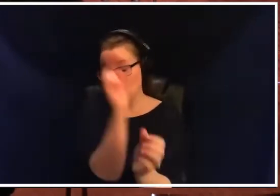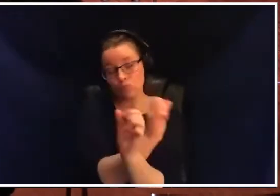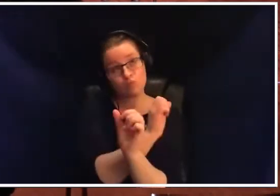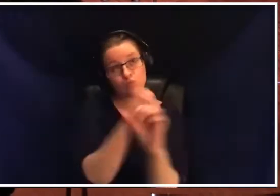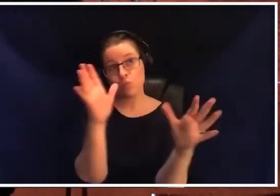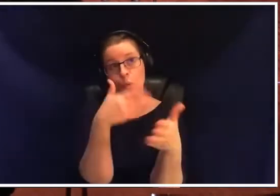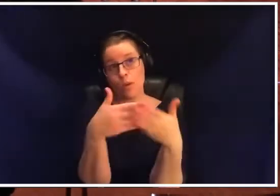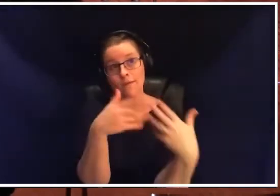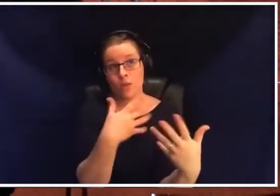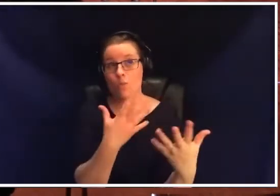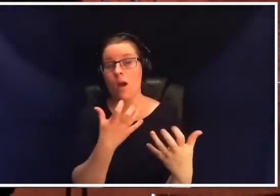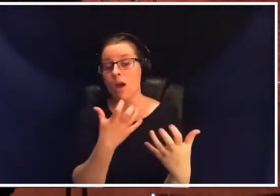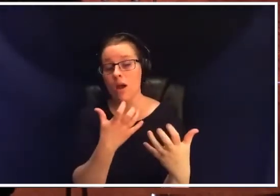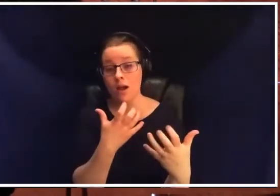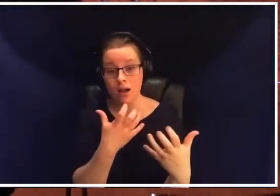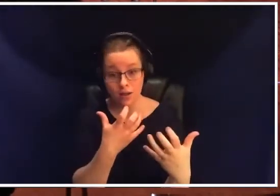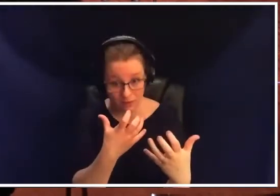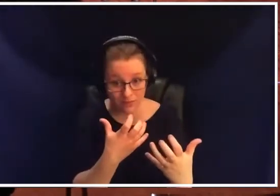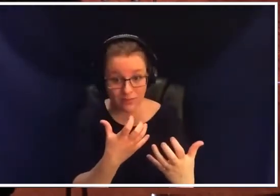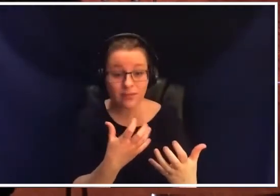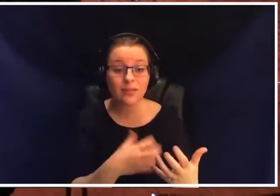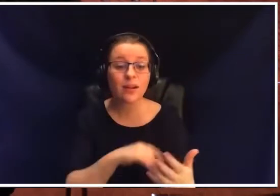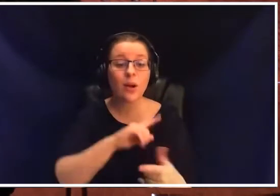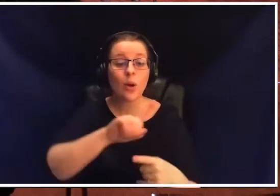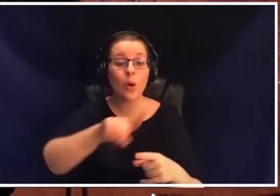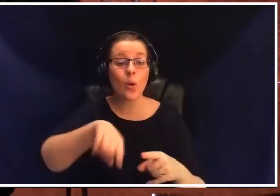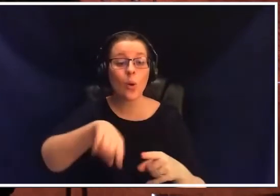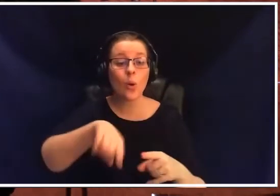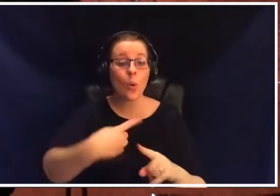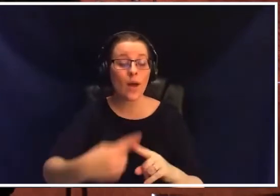suppose when they hear